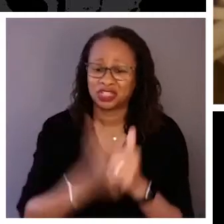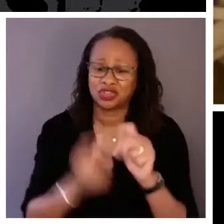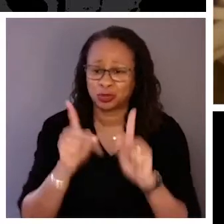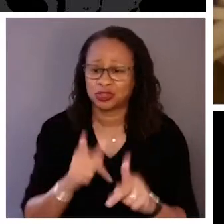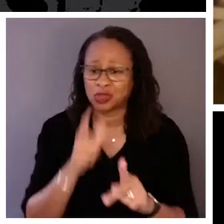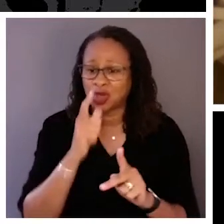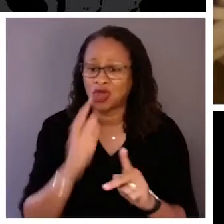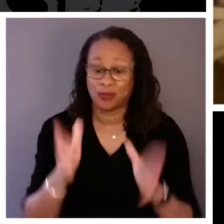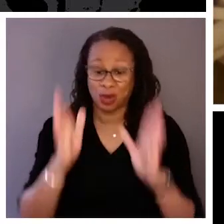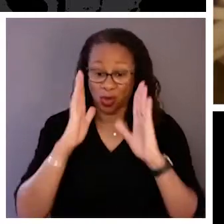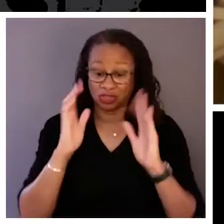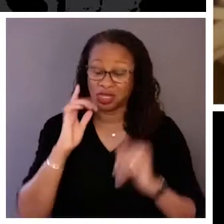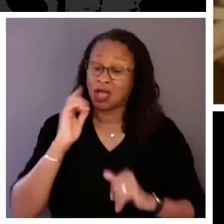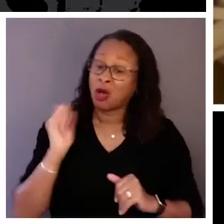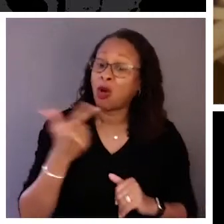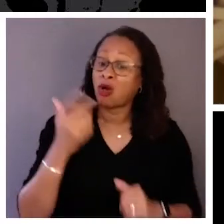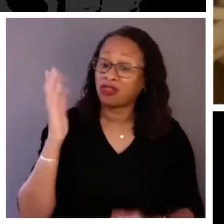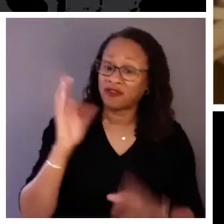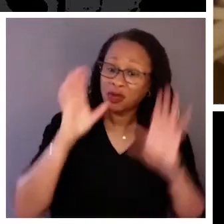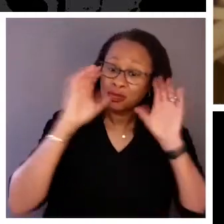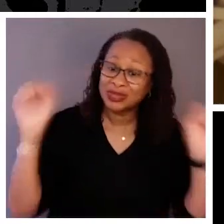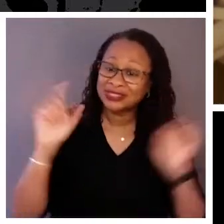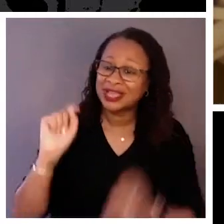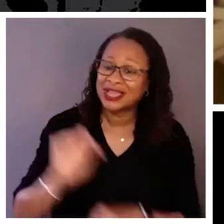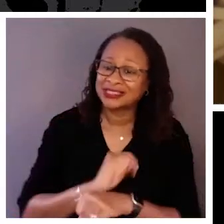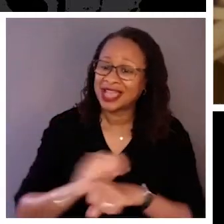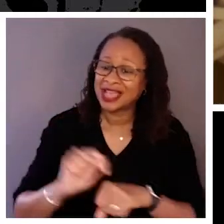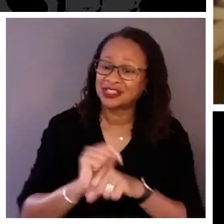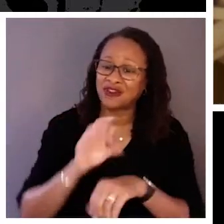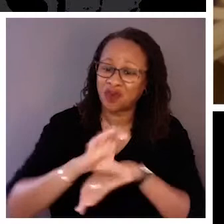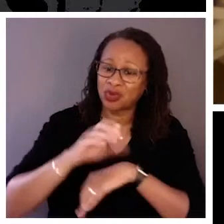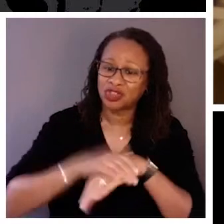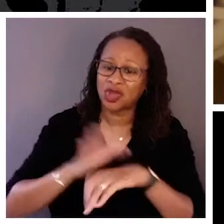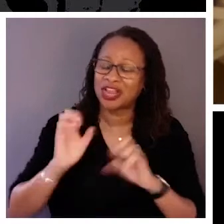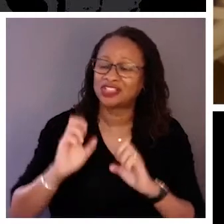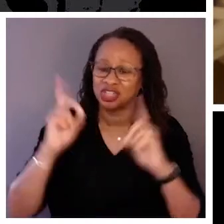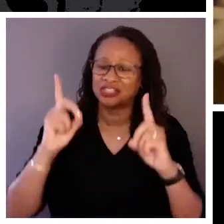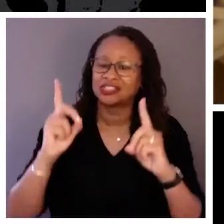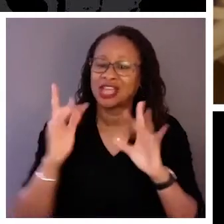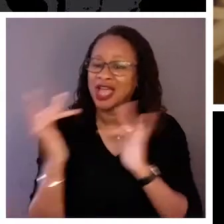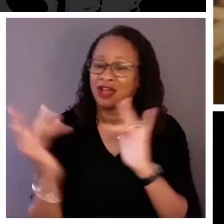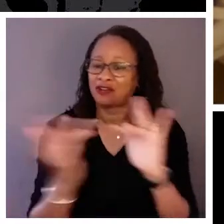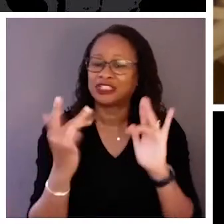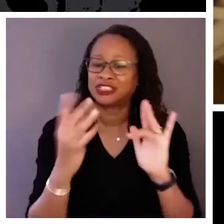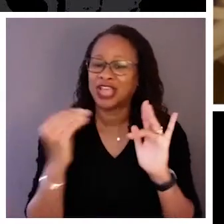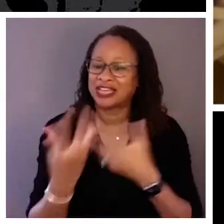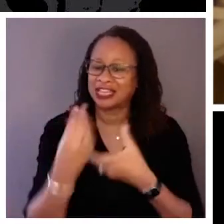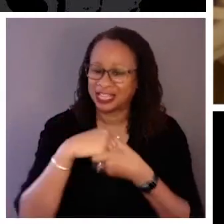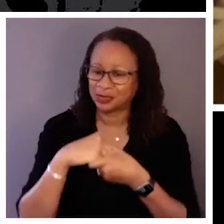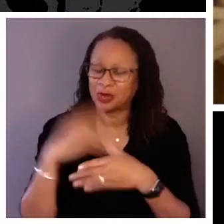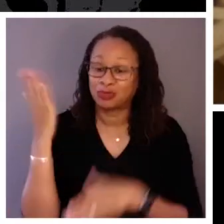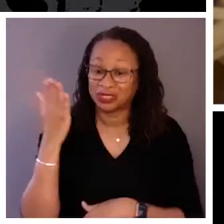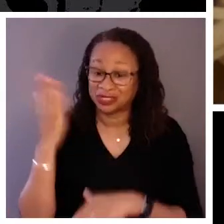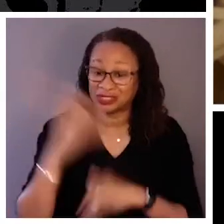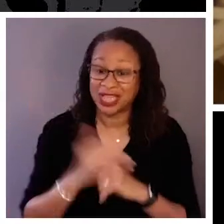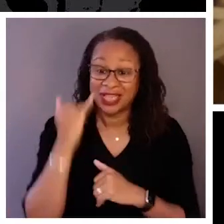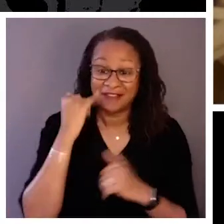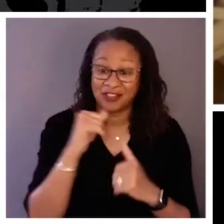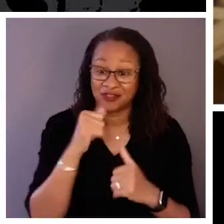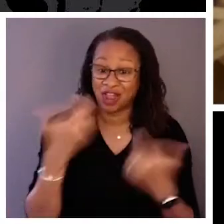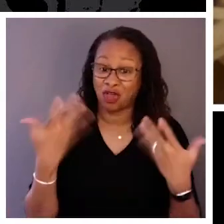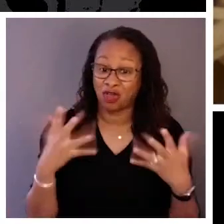in for all of our President's Task Force on Education, Outreach, and Engagement presentations. If you haven't already, while you're here,